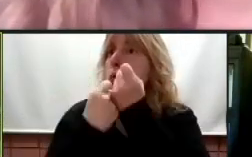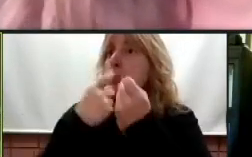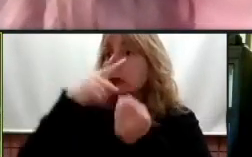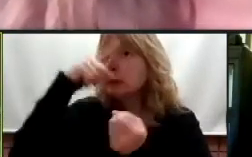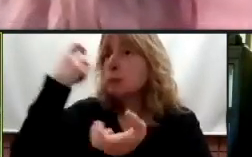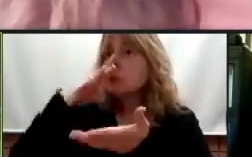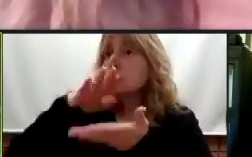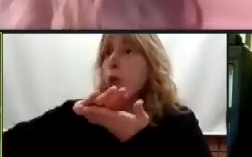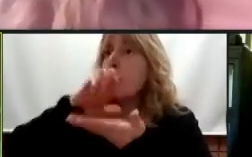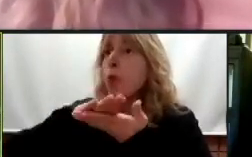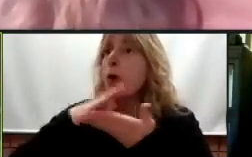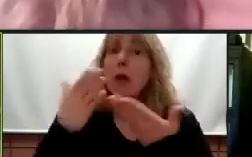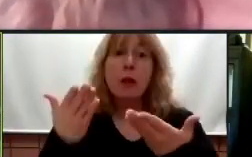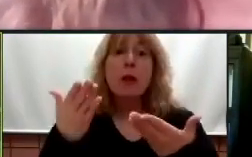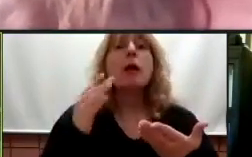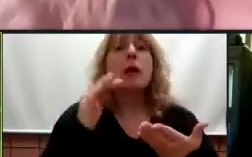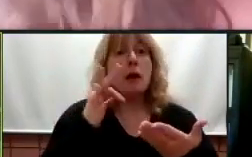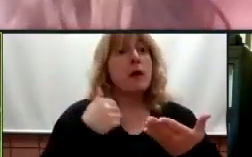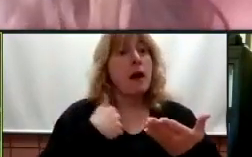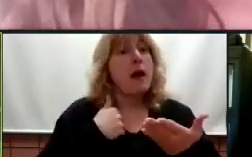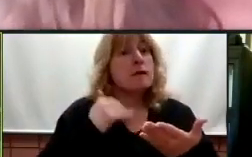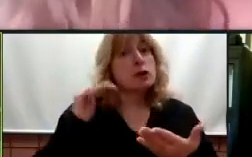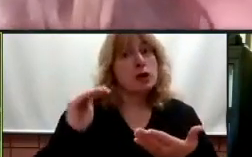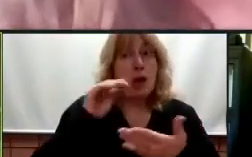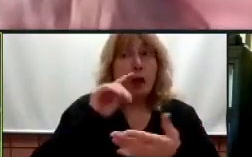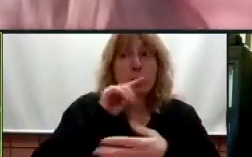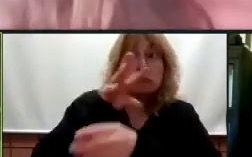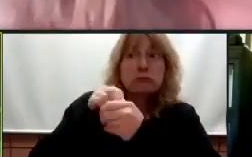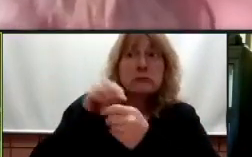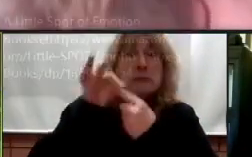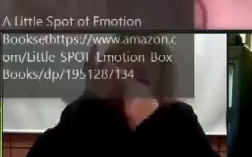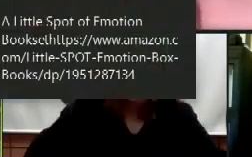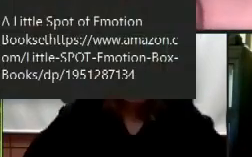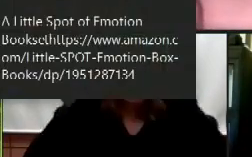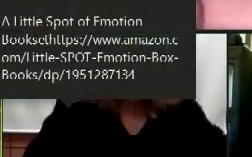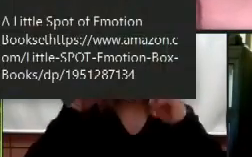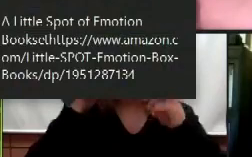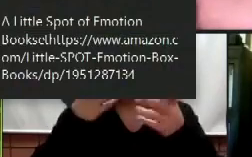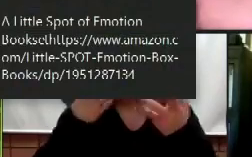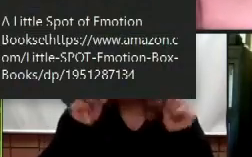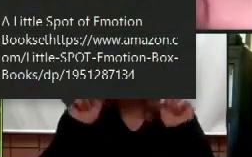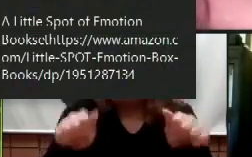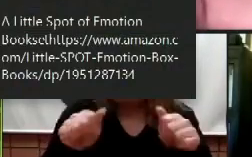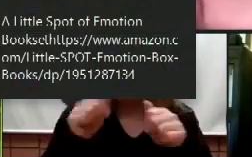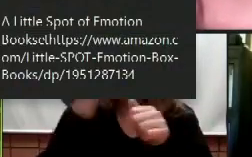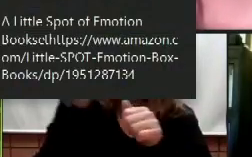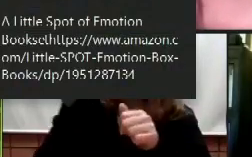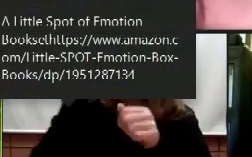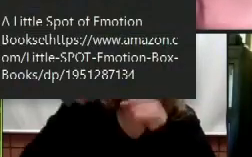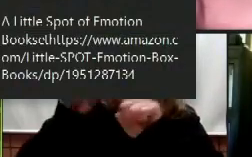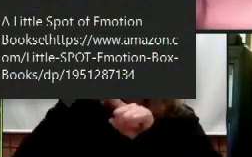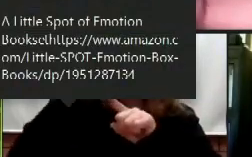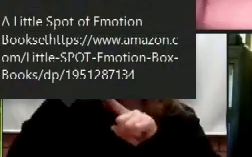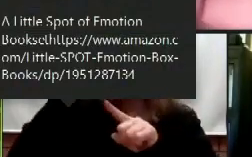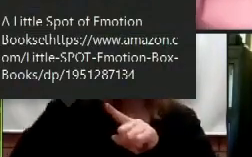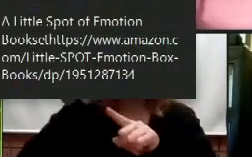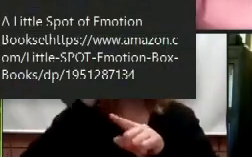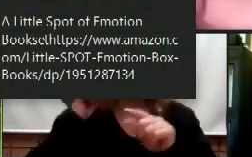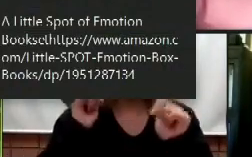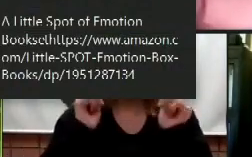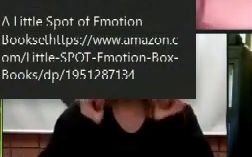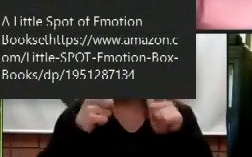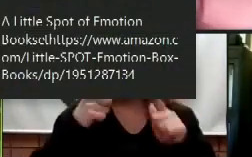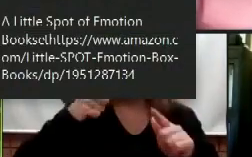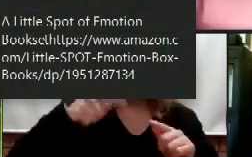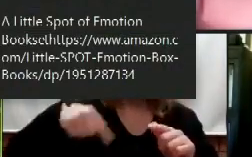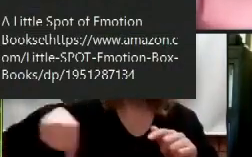child in that boat right now. Is there anything that could be done over the summer? Because we all have experienced, special ed or not, a